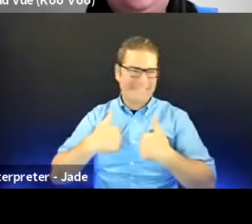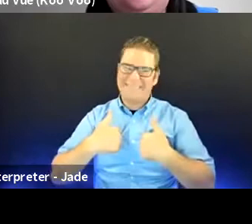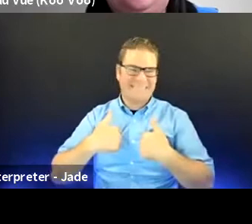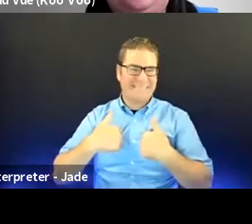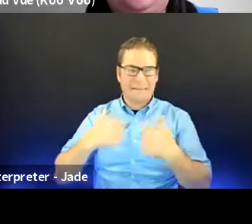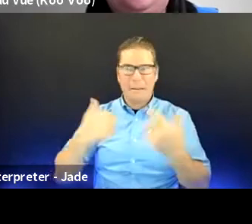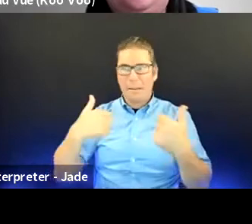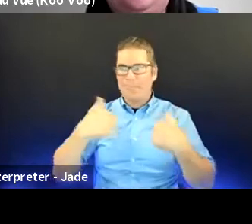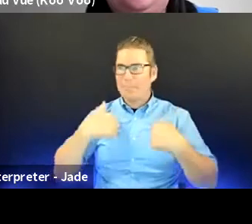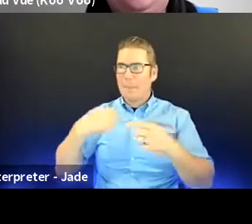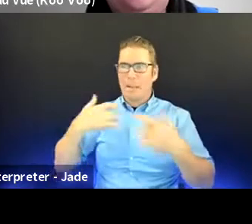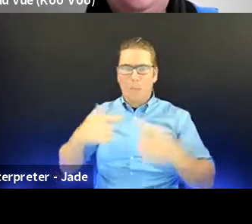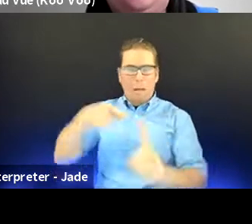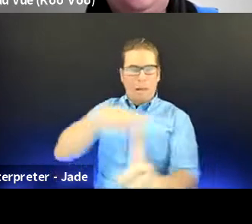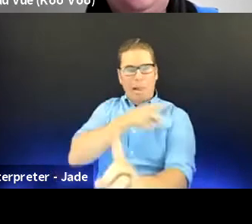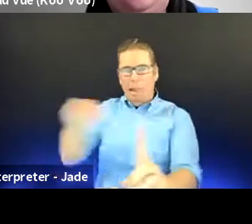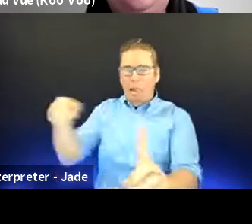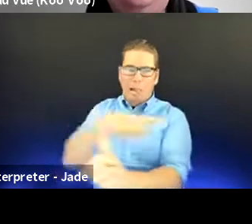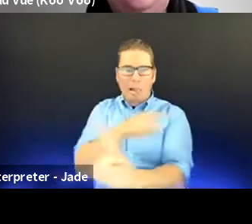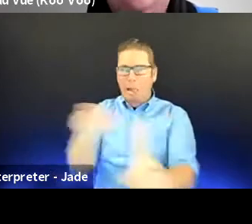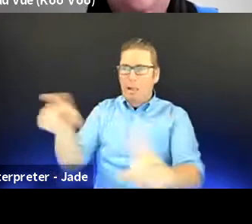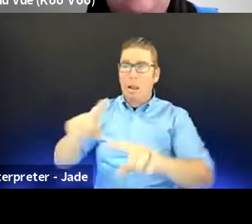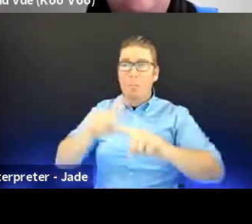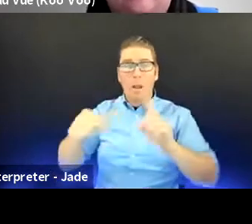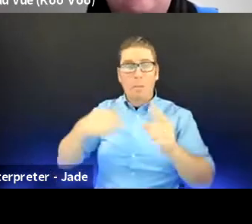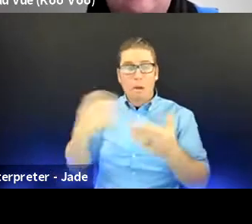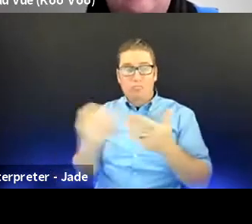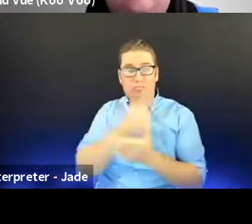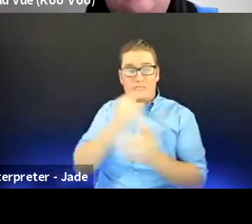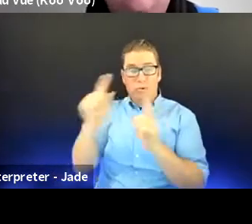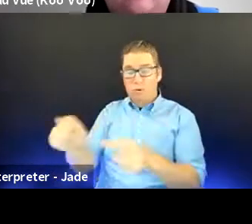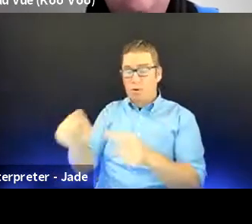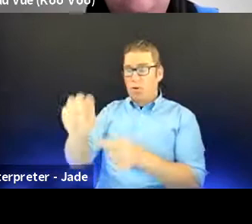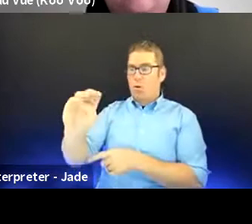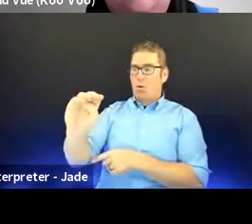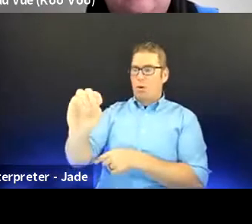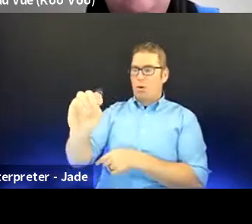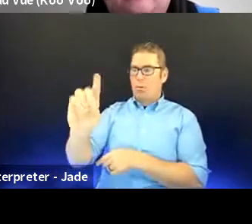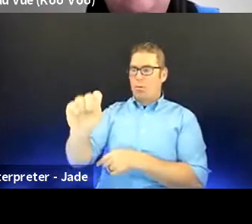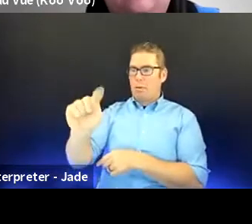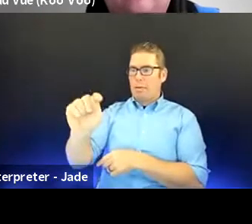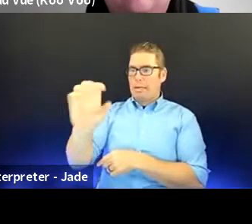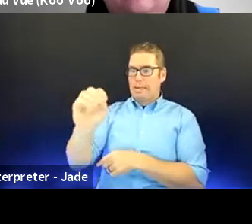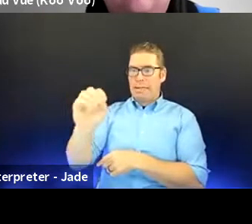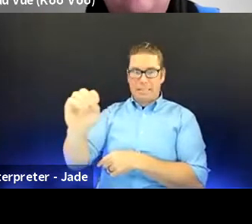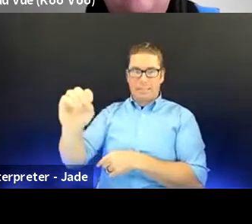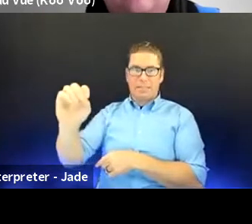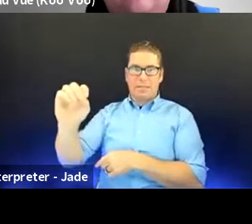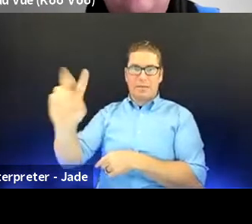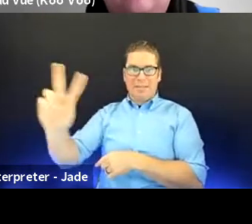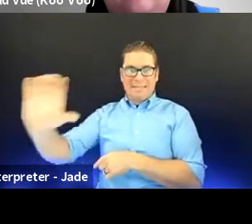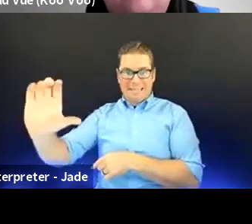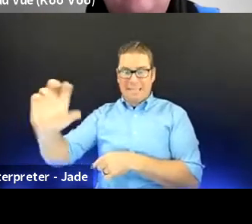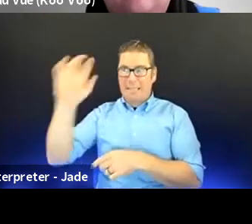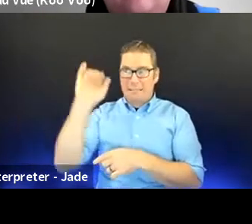great fortune of going to Modesto JC. I think my life was changed. I know my life was changed as a community college